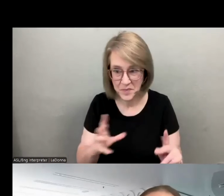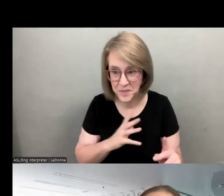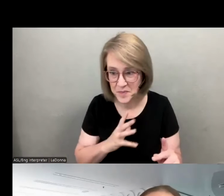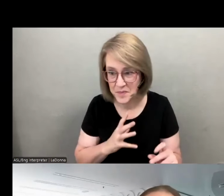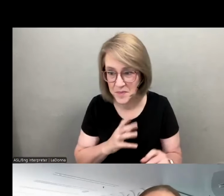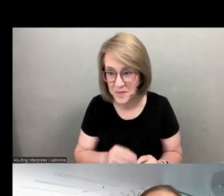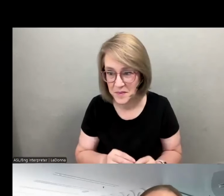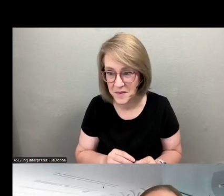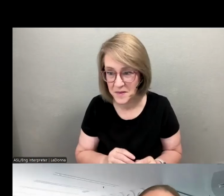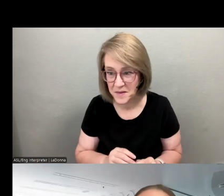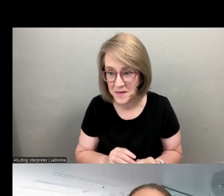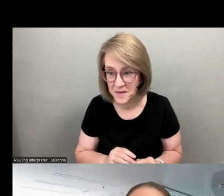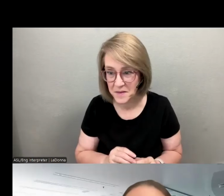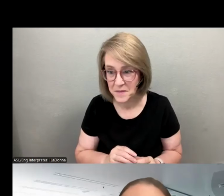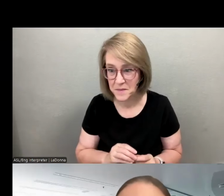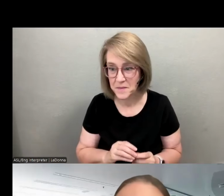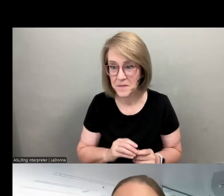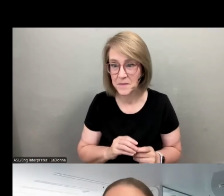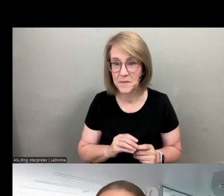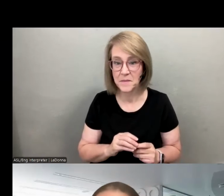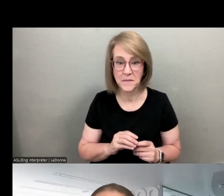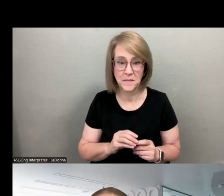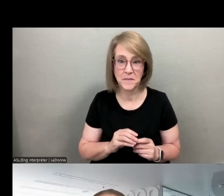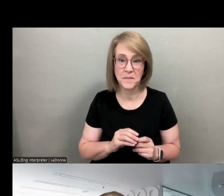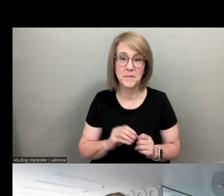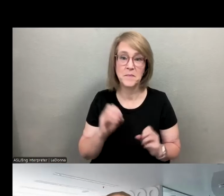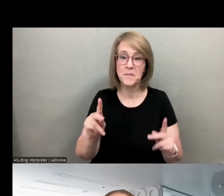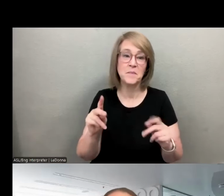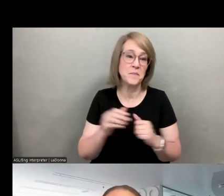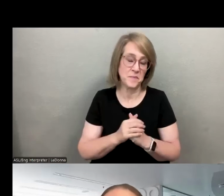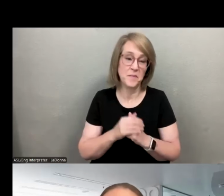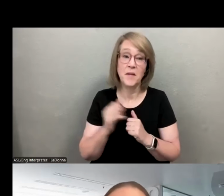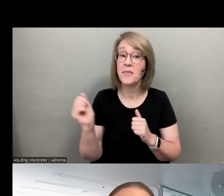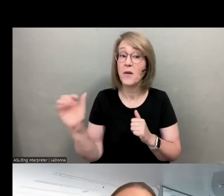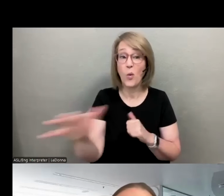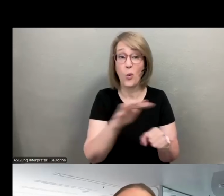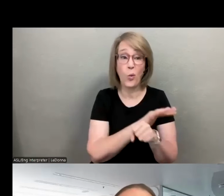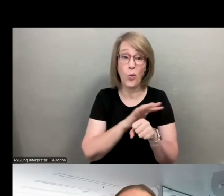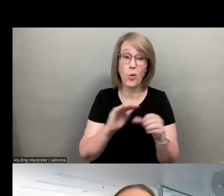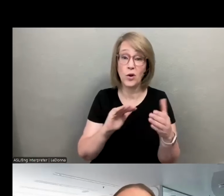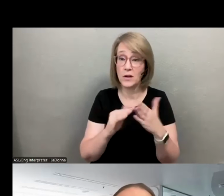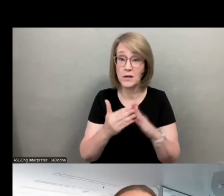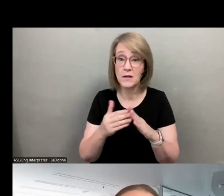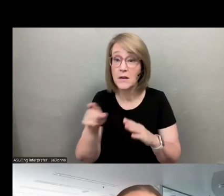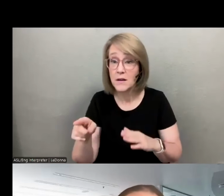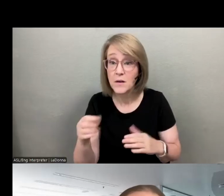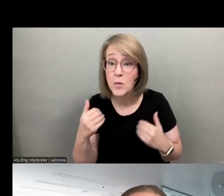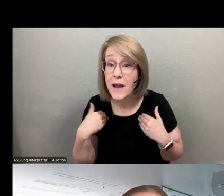then into the hot seat, the entire Crisis Jam community. And we're going to go through